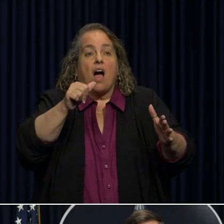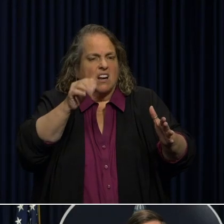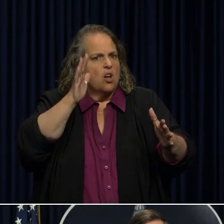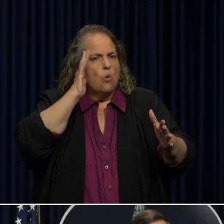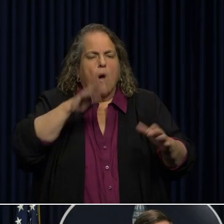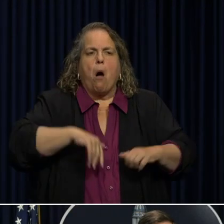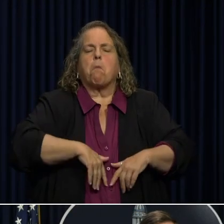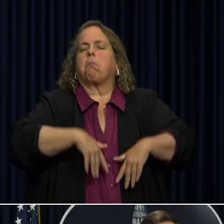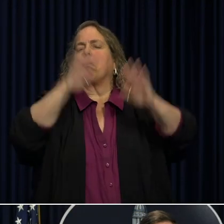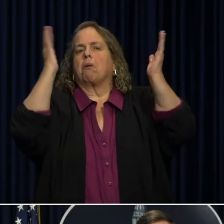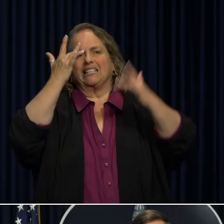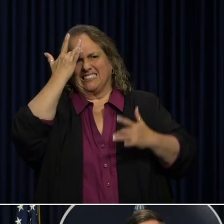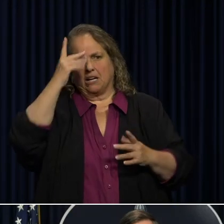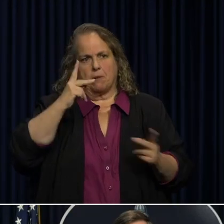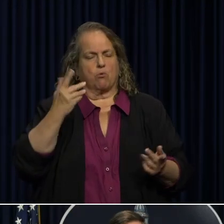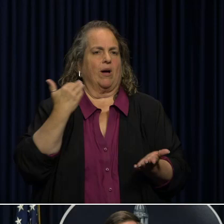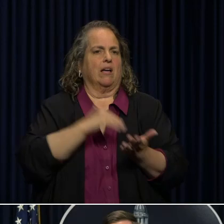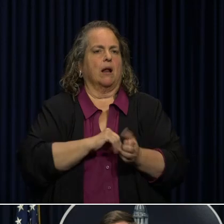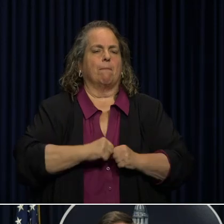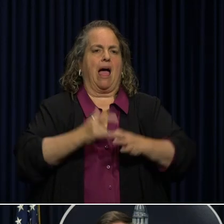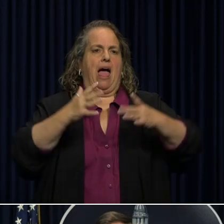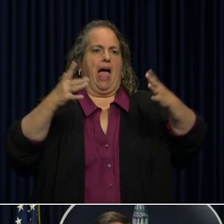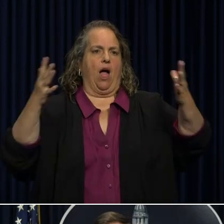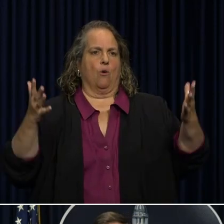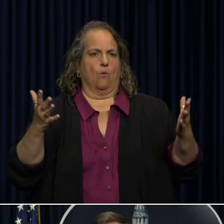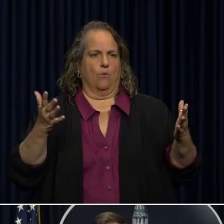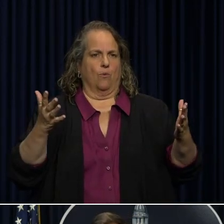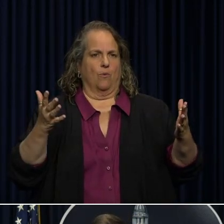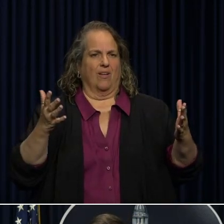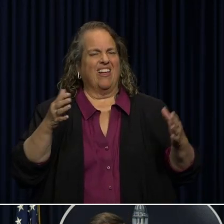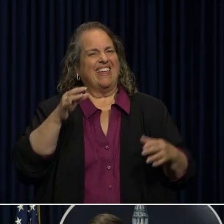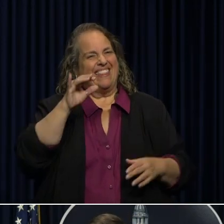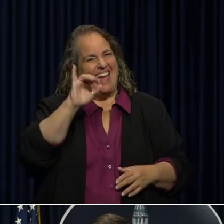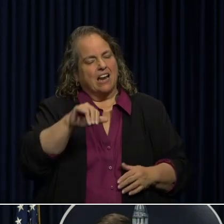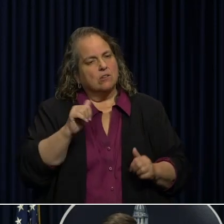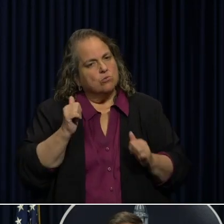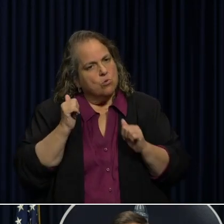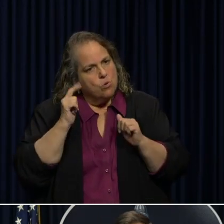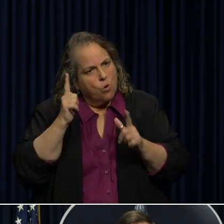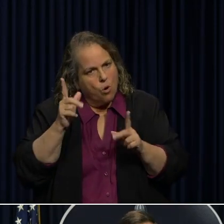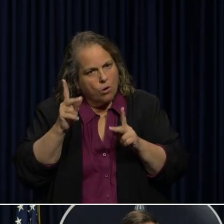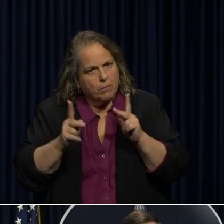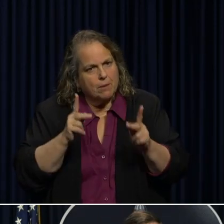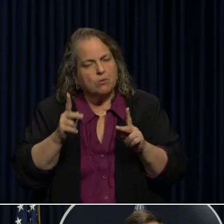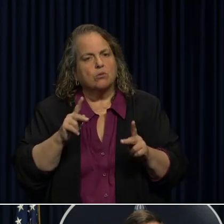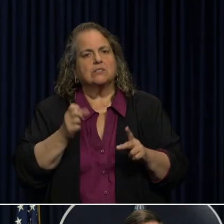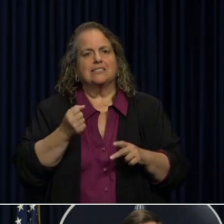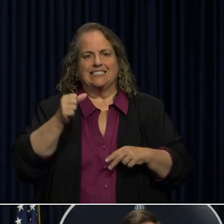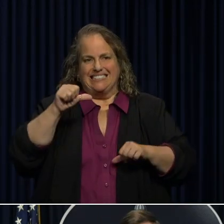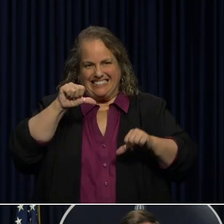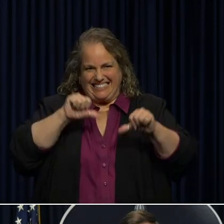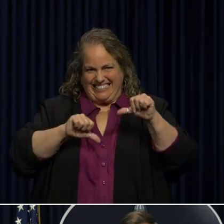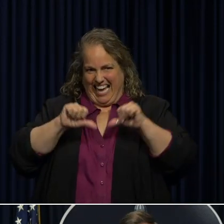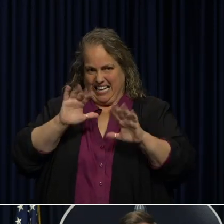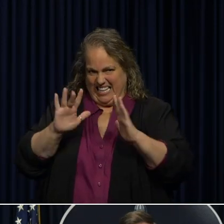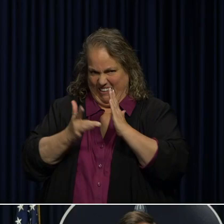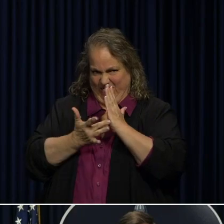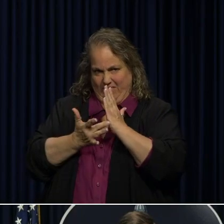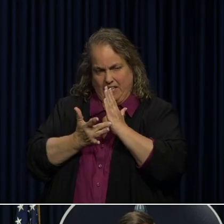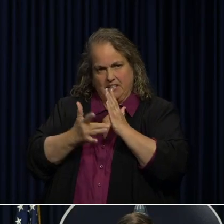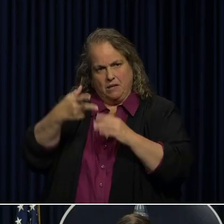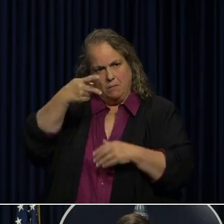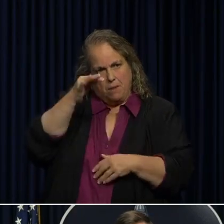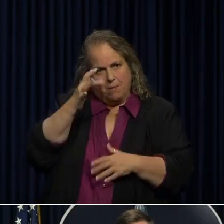right, so this is everybody's scientific public health guidance,